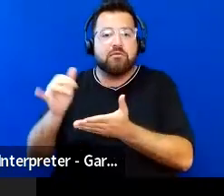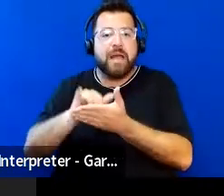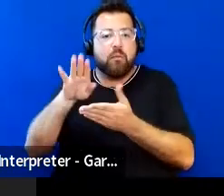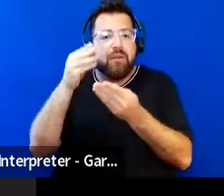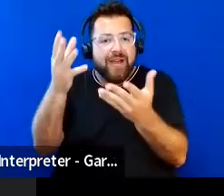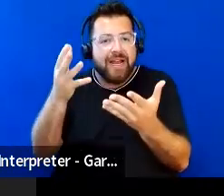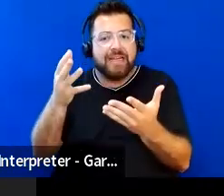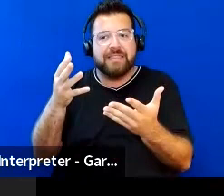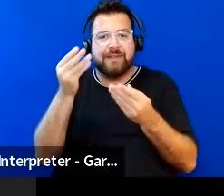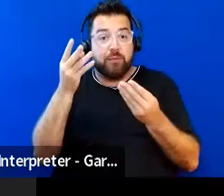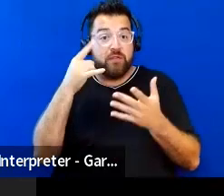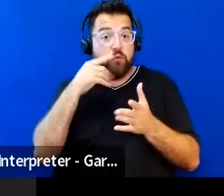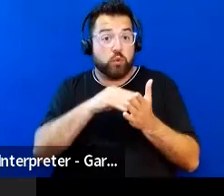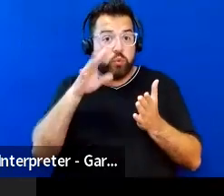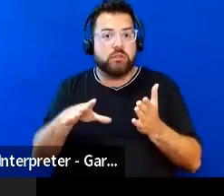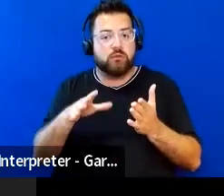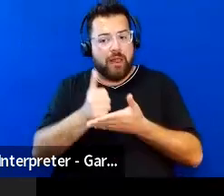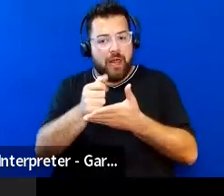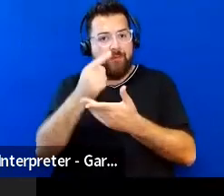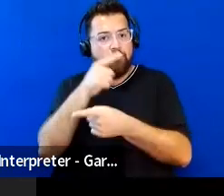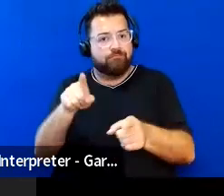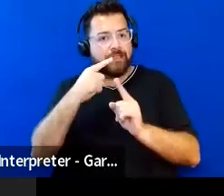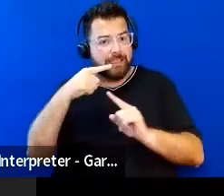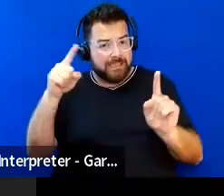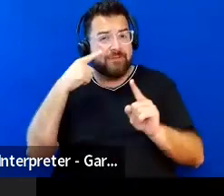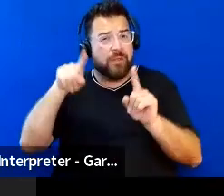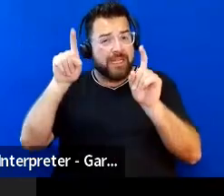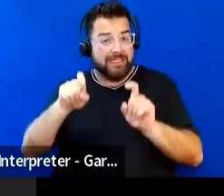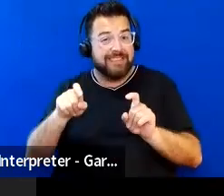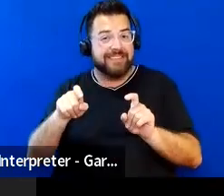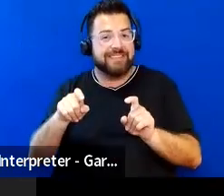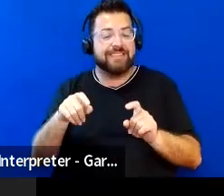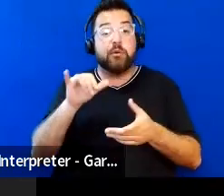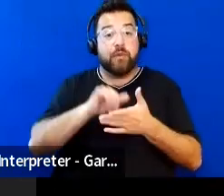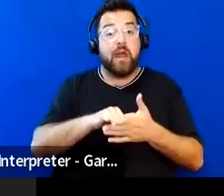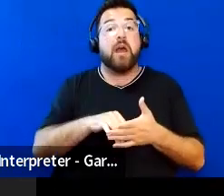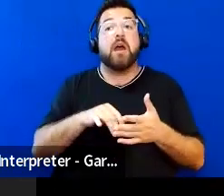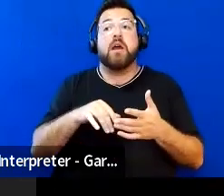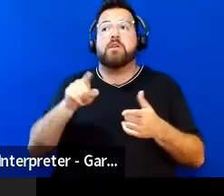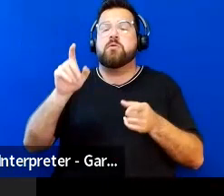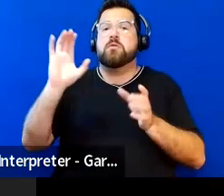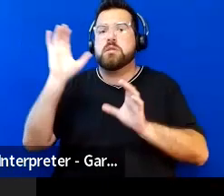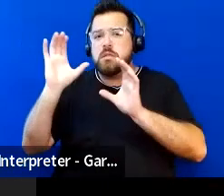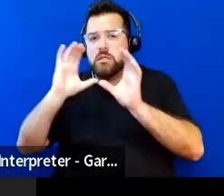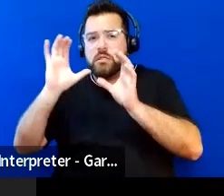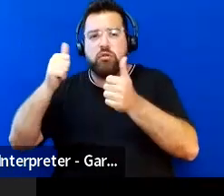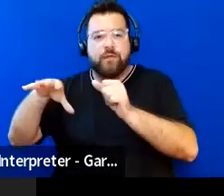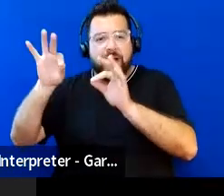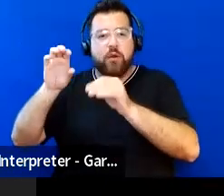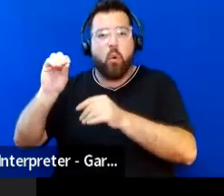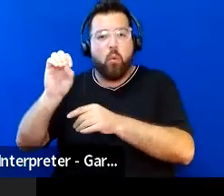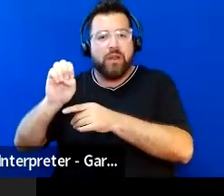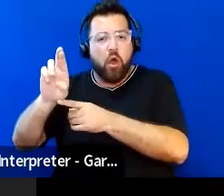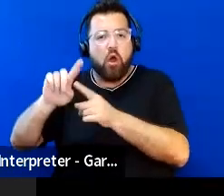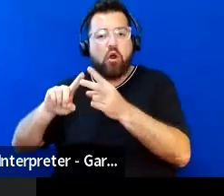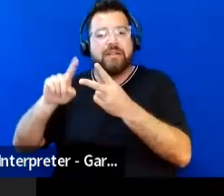will make them succeed on those assessments. All right, so that's where you go, and you're looking for the OER materials, the